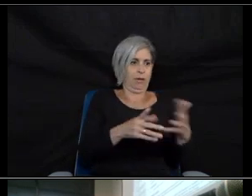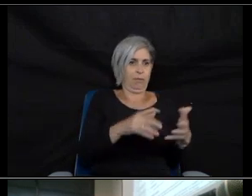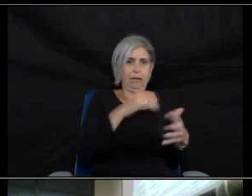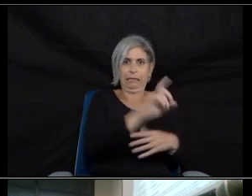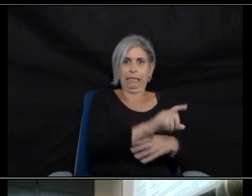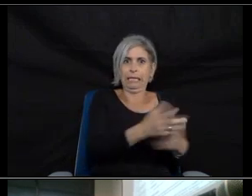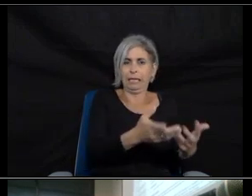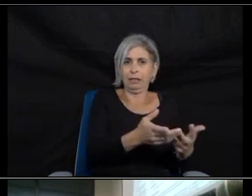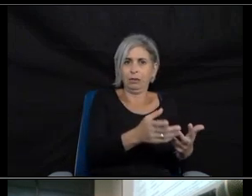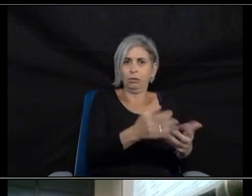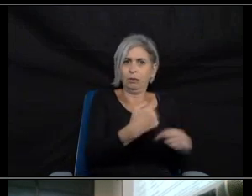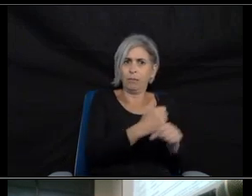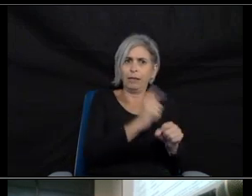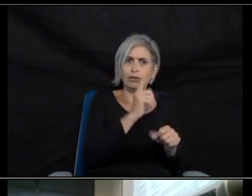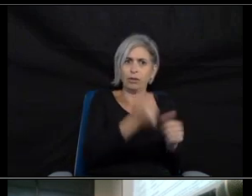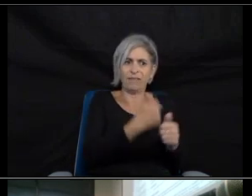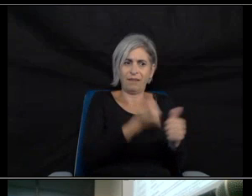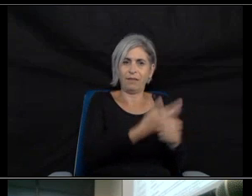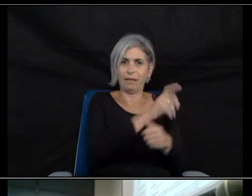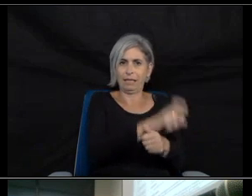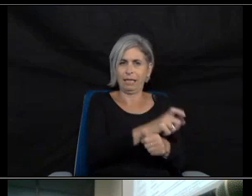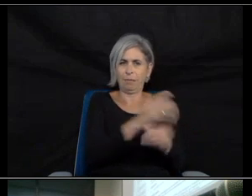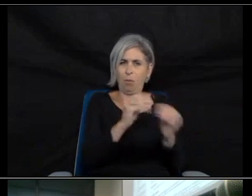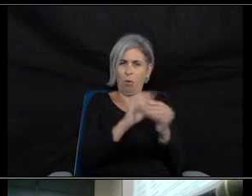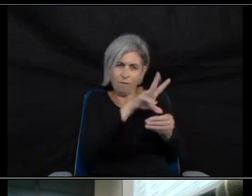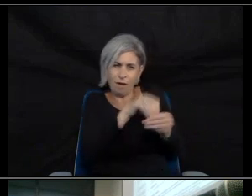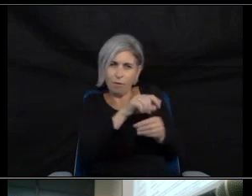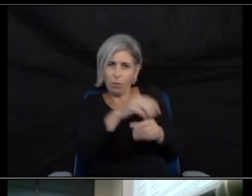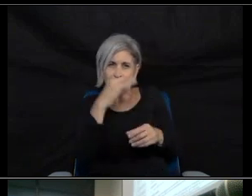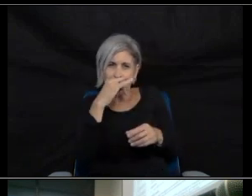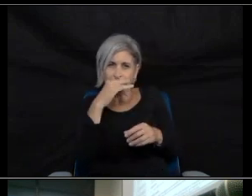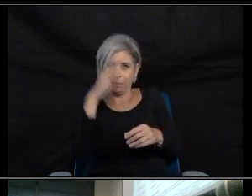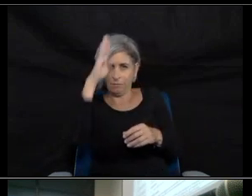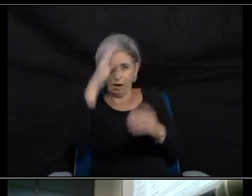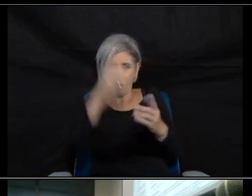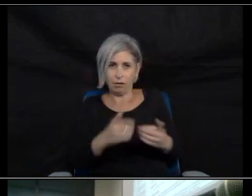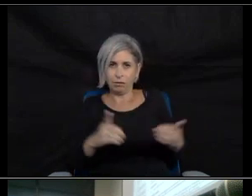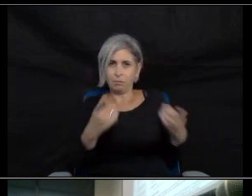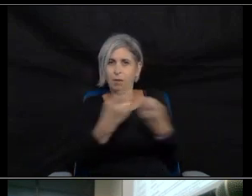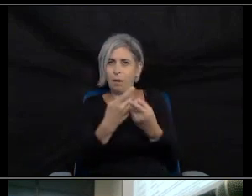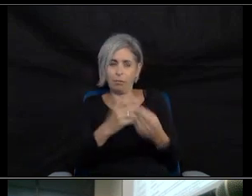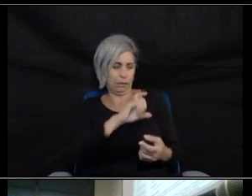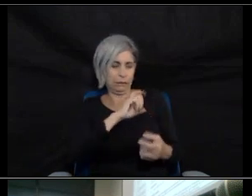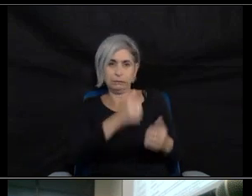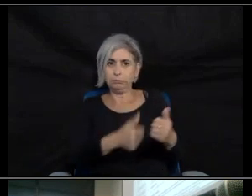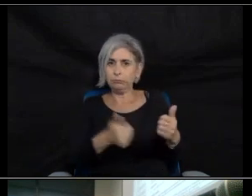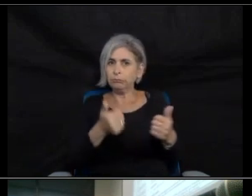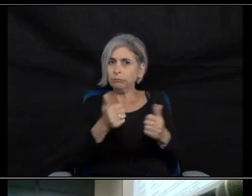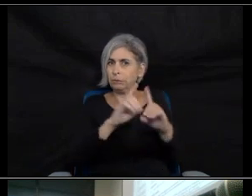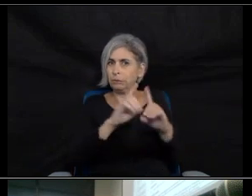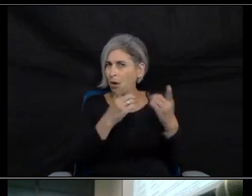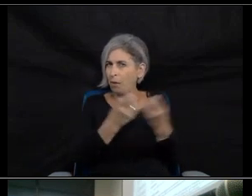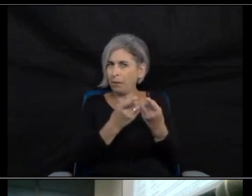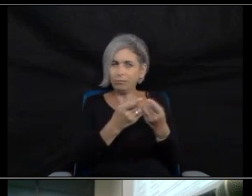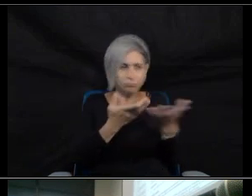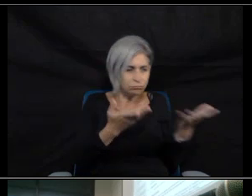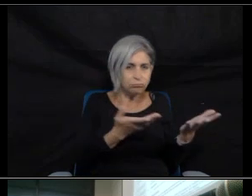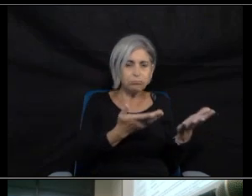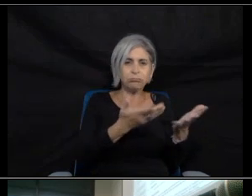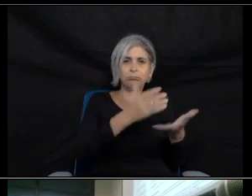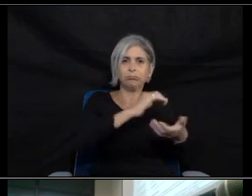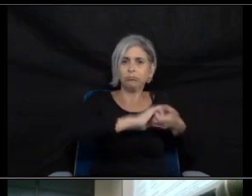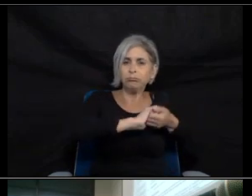So I think we need to get more involved with the kids, with the fire department, police department, and just give them incentives and let them